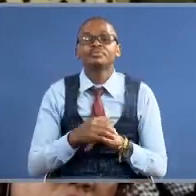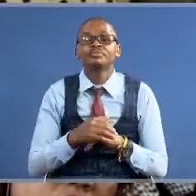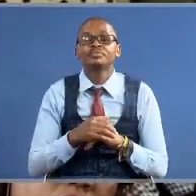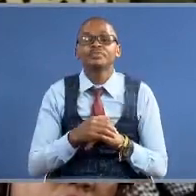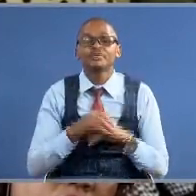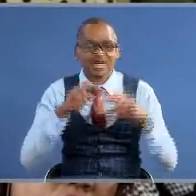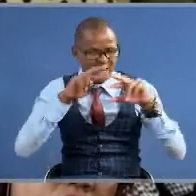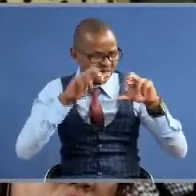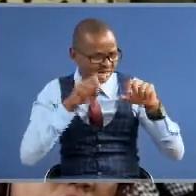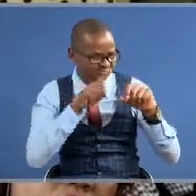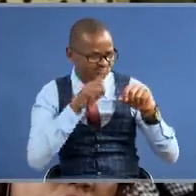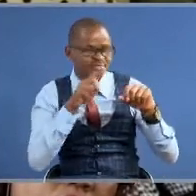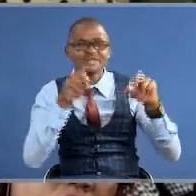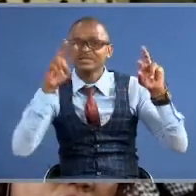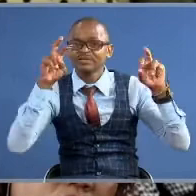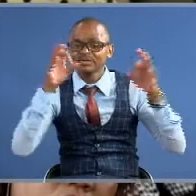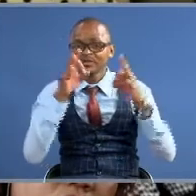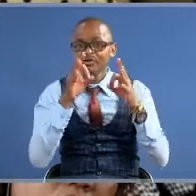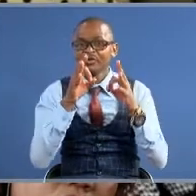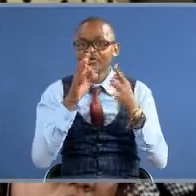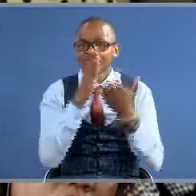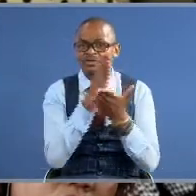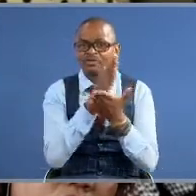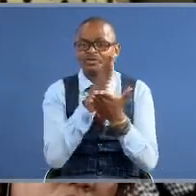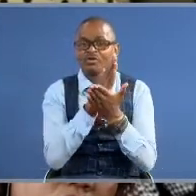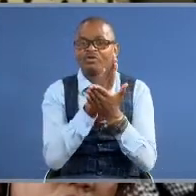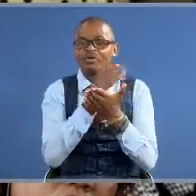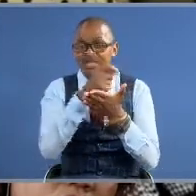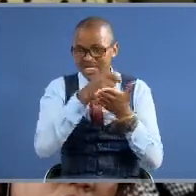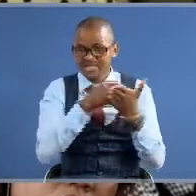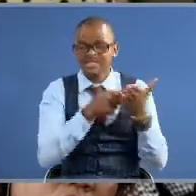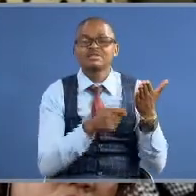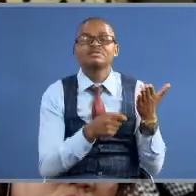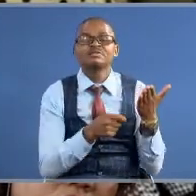where the court analyzed the issue of the gravity of the offense,